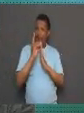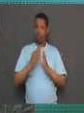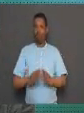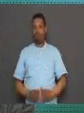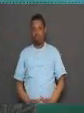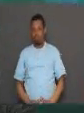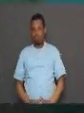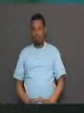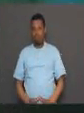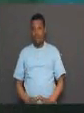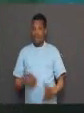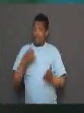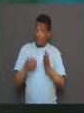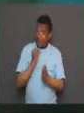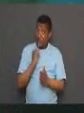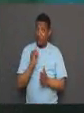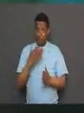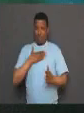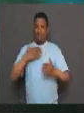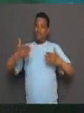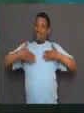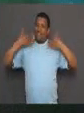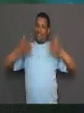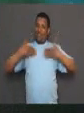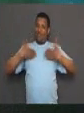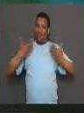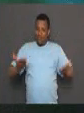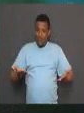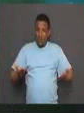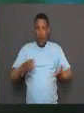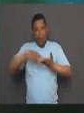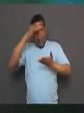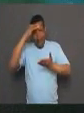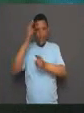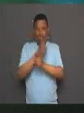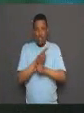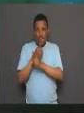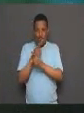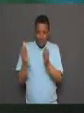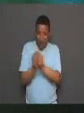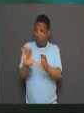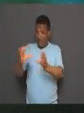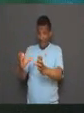development. It has been my pleasure to learn about geography